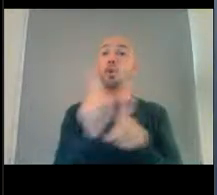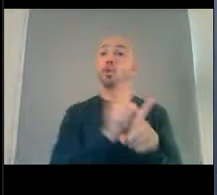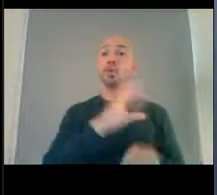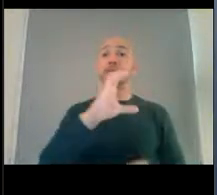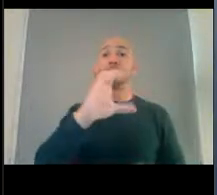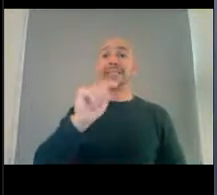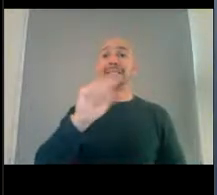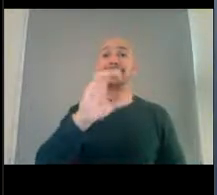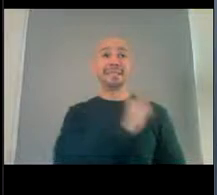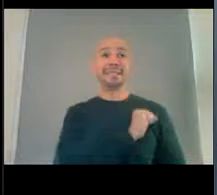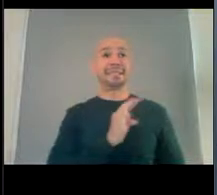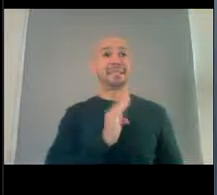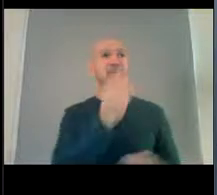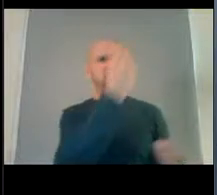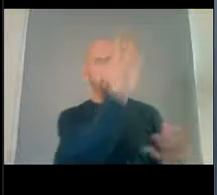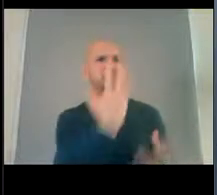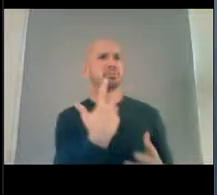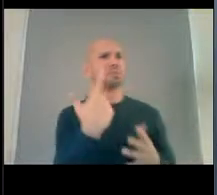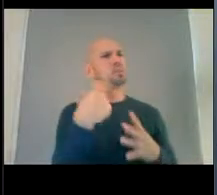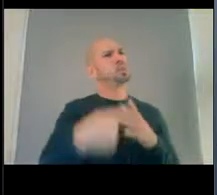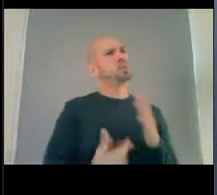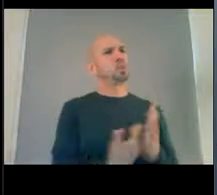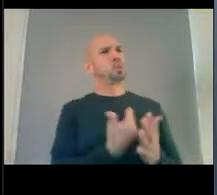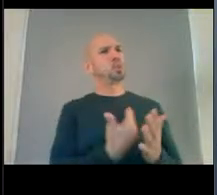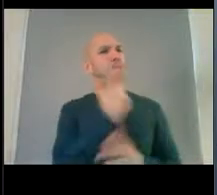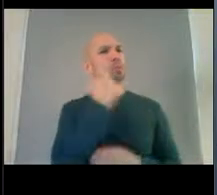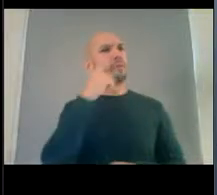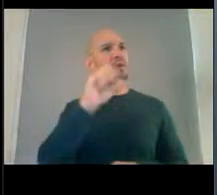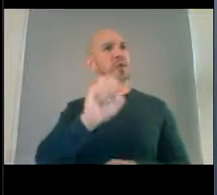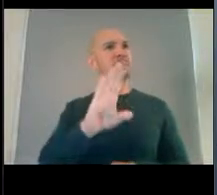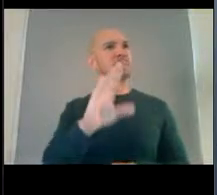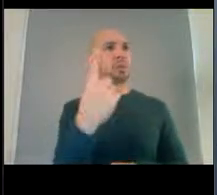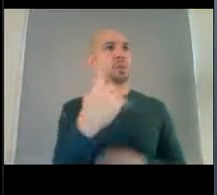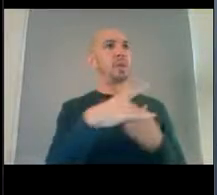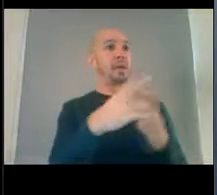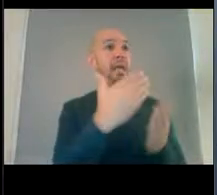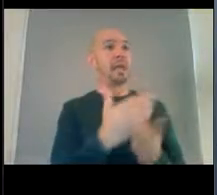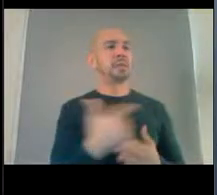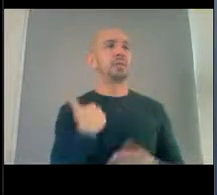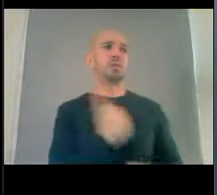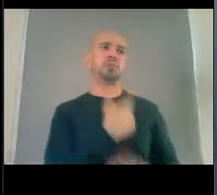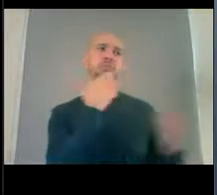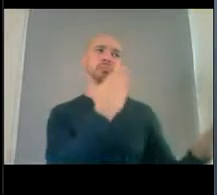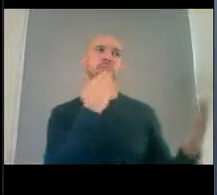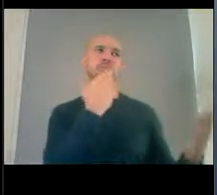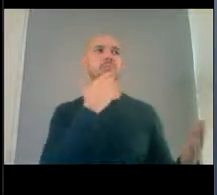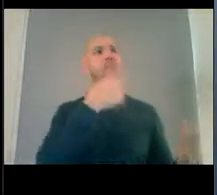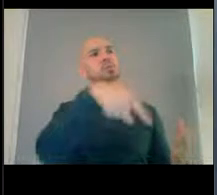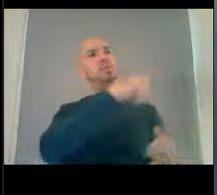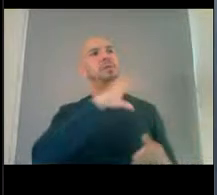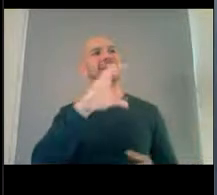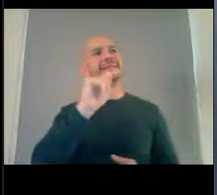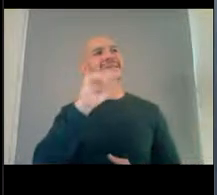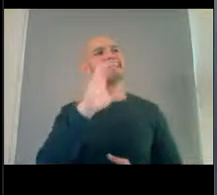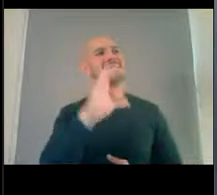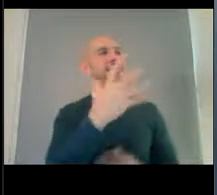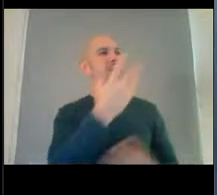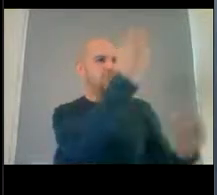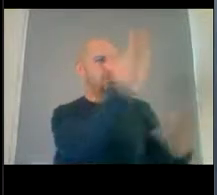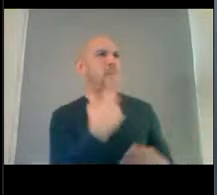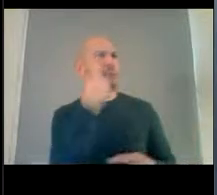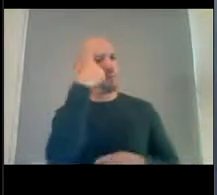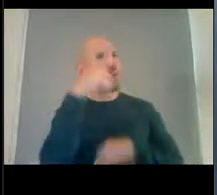on the sb1 competitive programs as always we appreciate ctc staff's efforts to include rural regions in the development process for